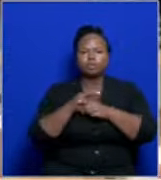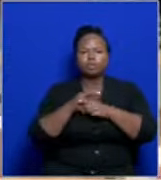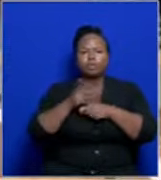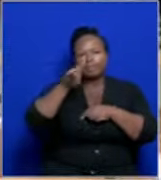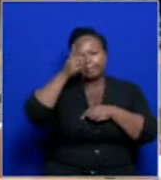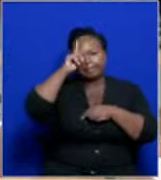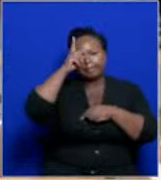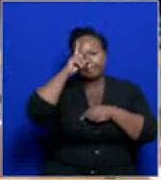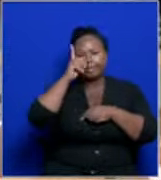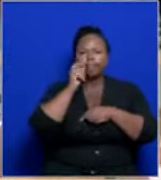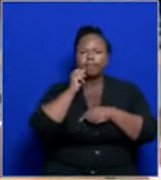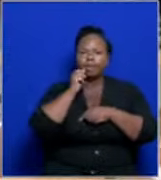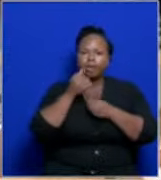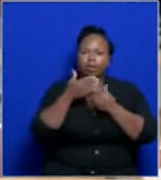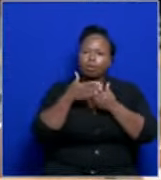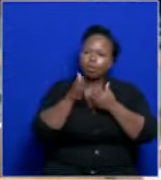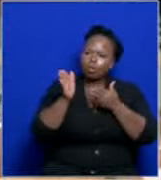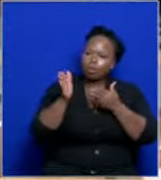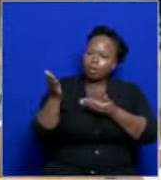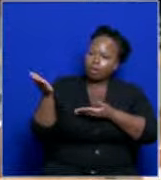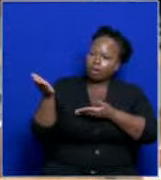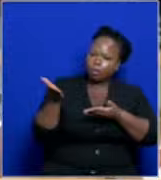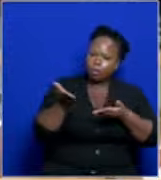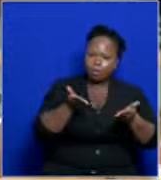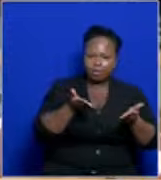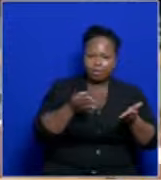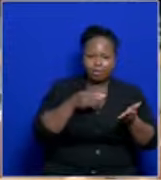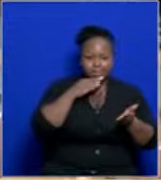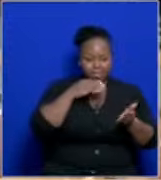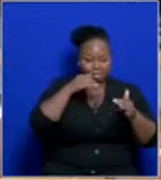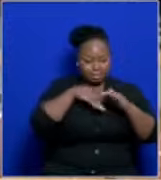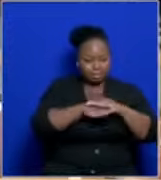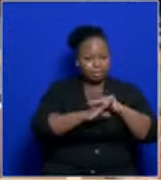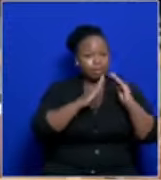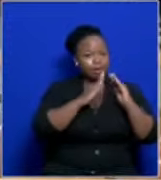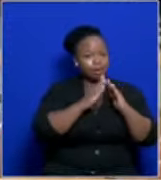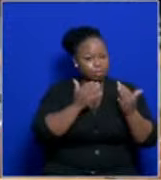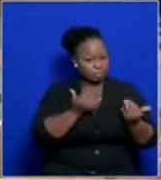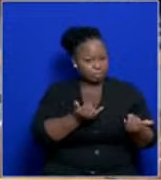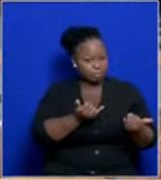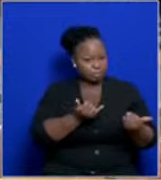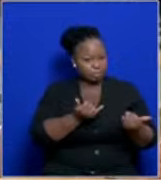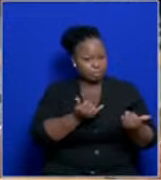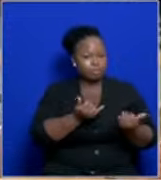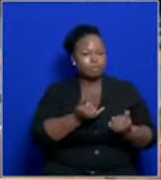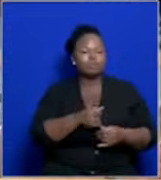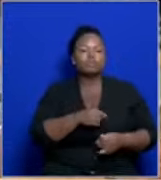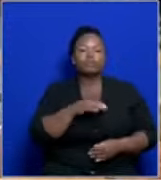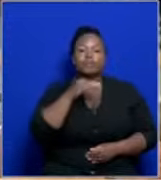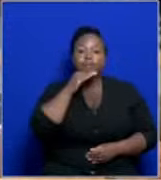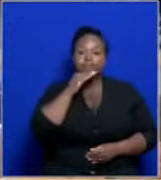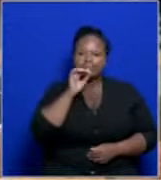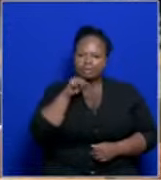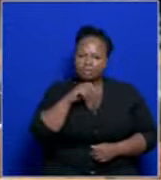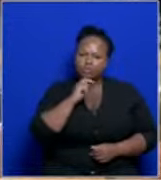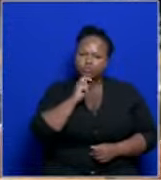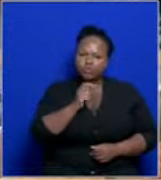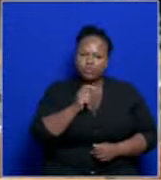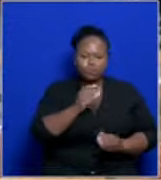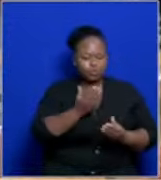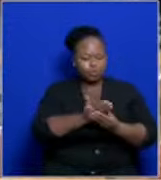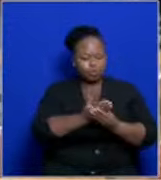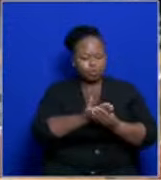inside. Now they are at the residence, at the house itself. So there is evidence in your docket that you gave